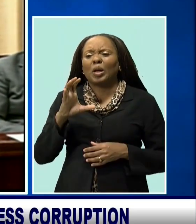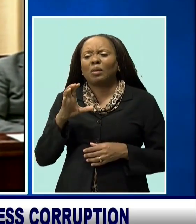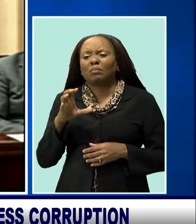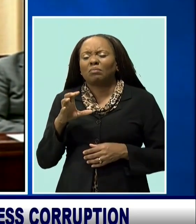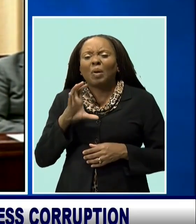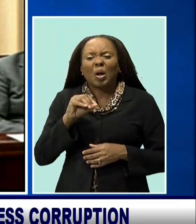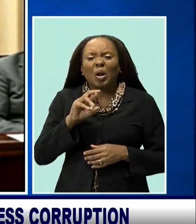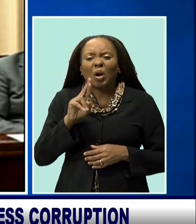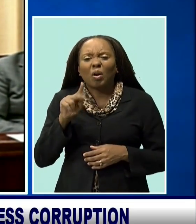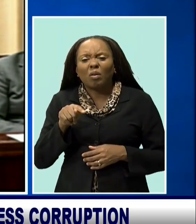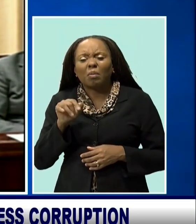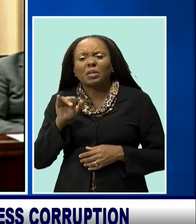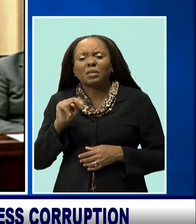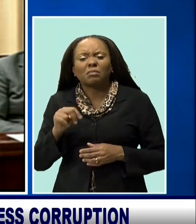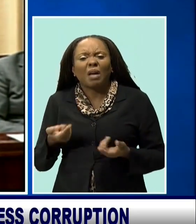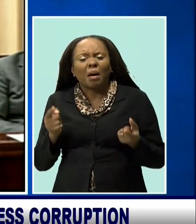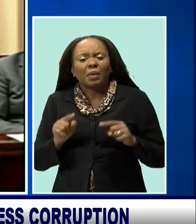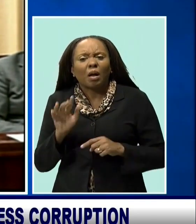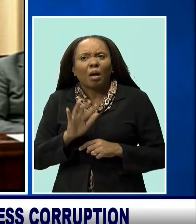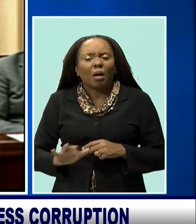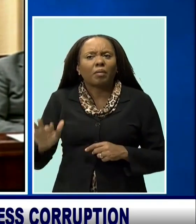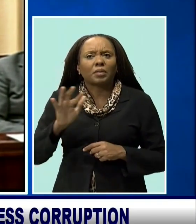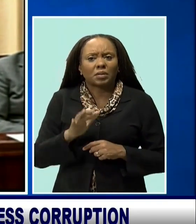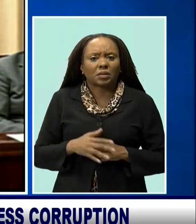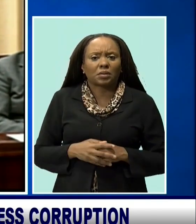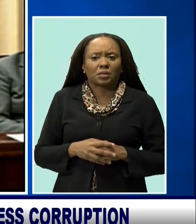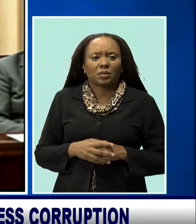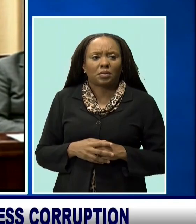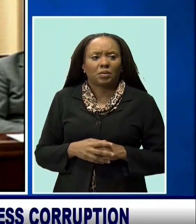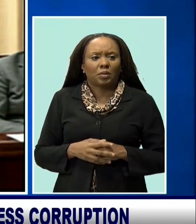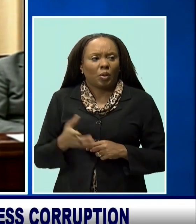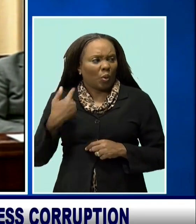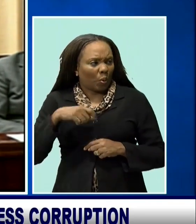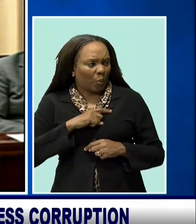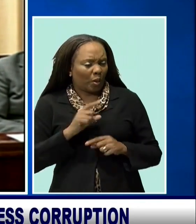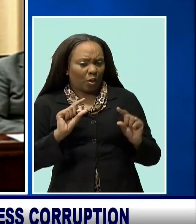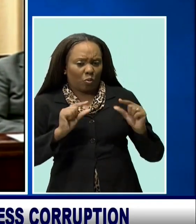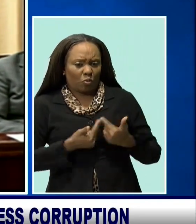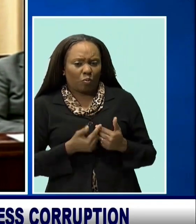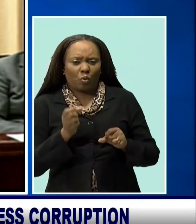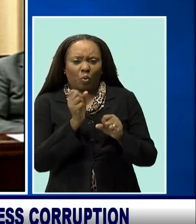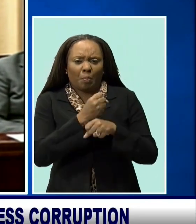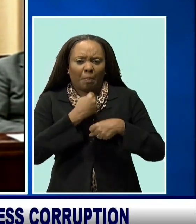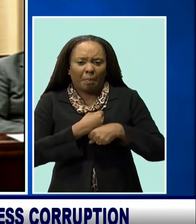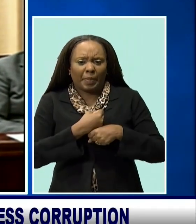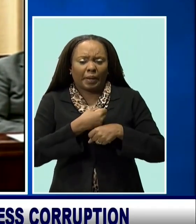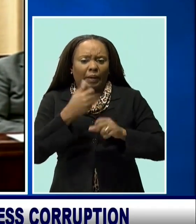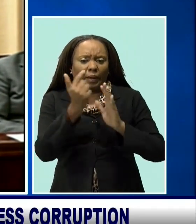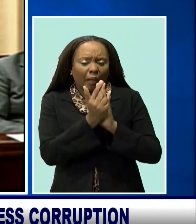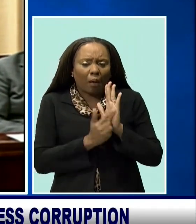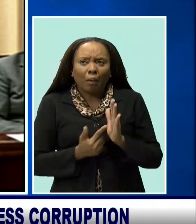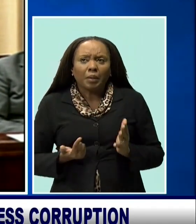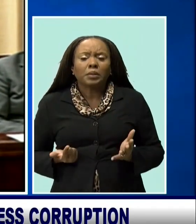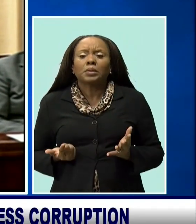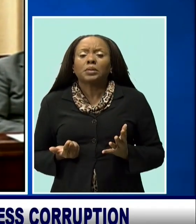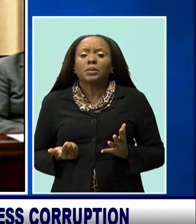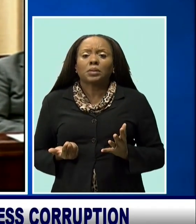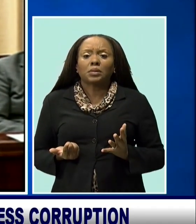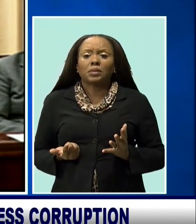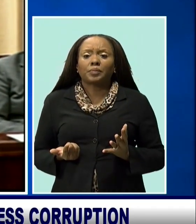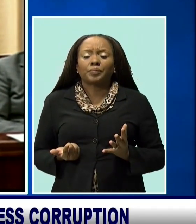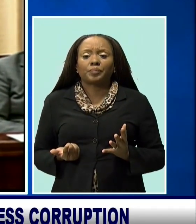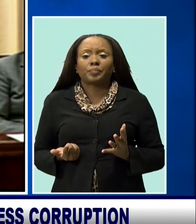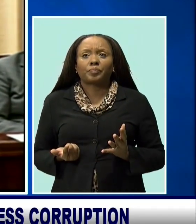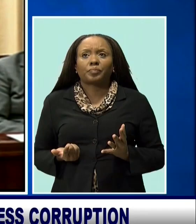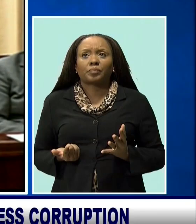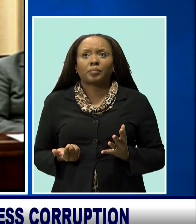And as a parliament, as a group of lawmakers, we have to treat to the reality as